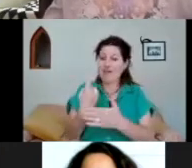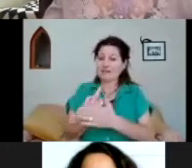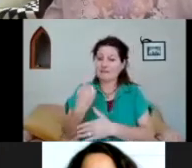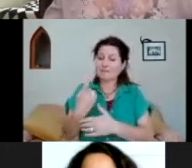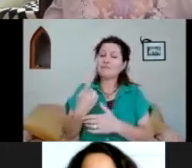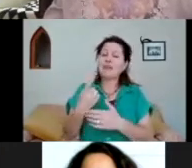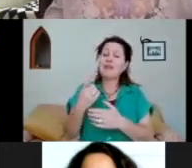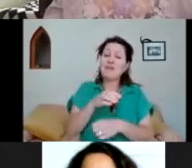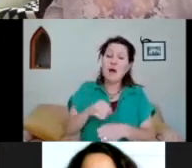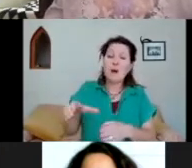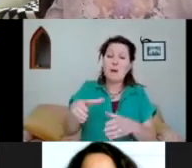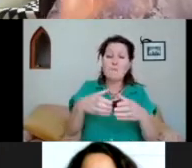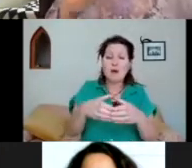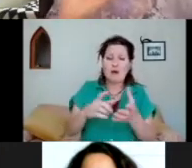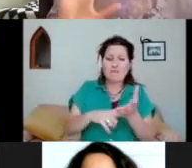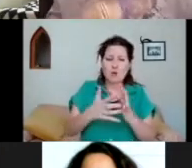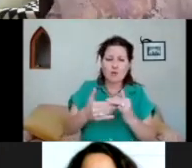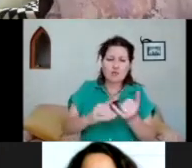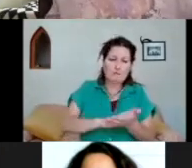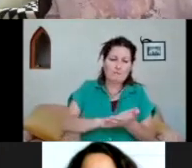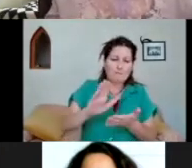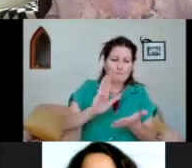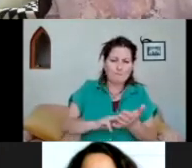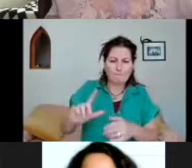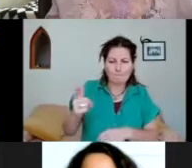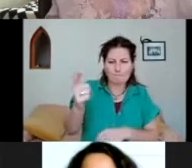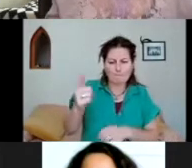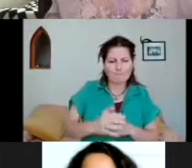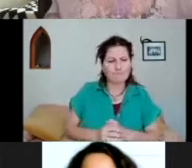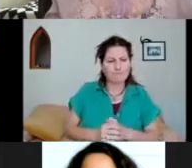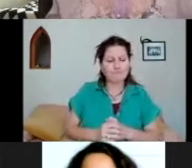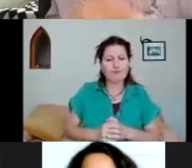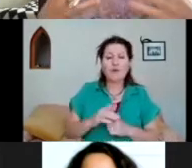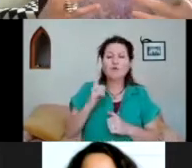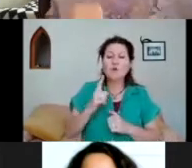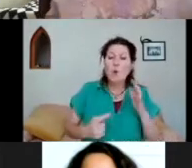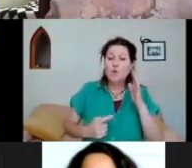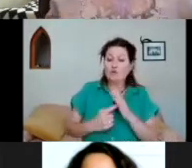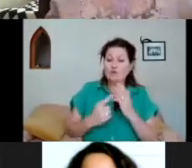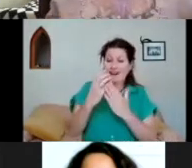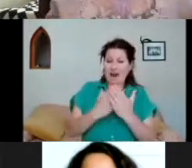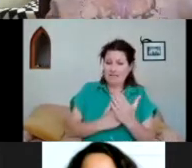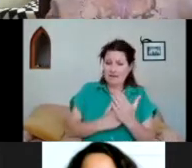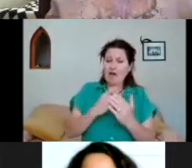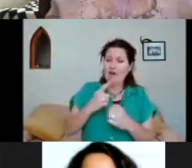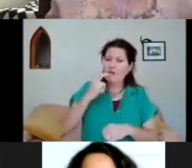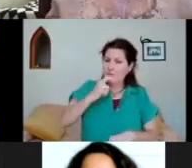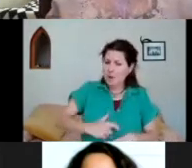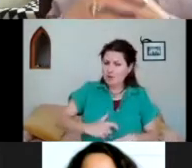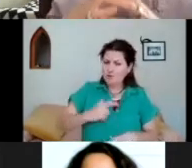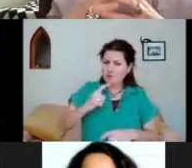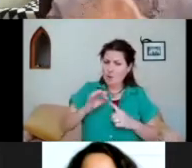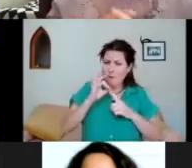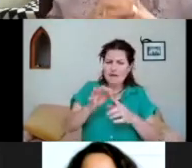Key criteria. So the applicant must be based in London. We will then obviously look at the artistic quality